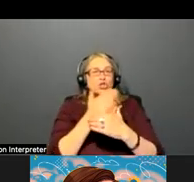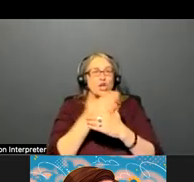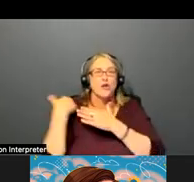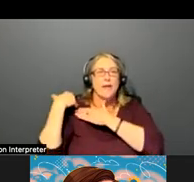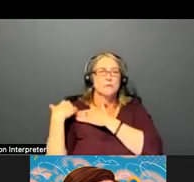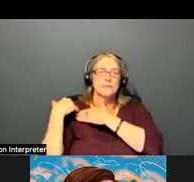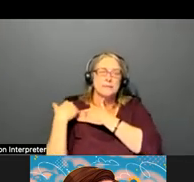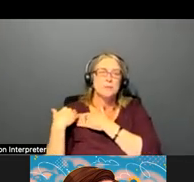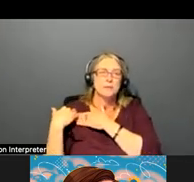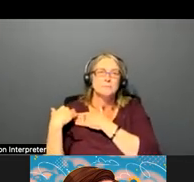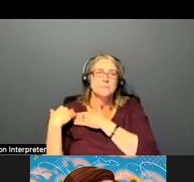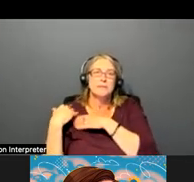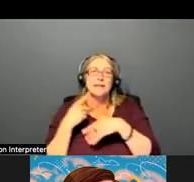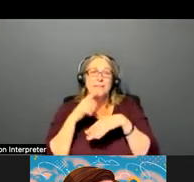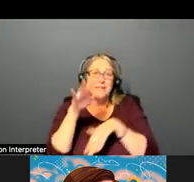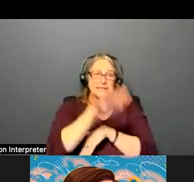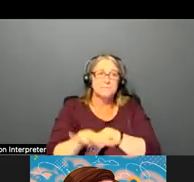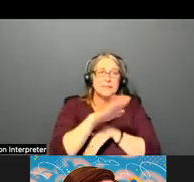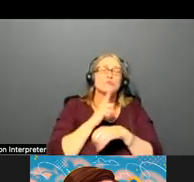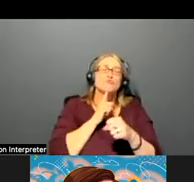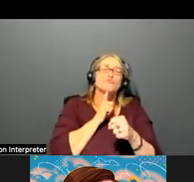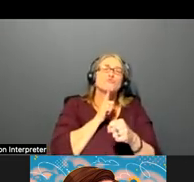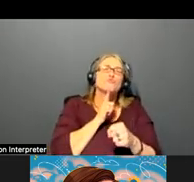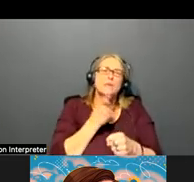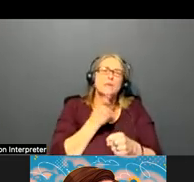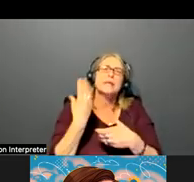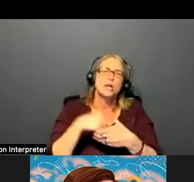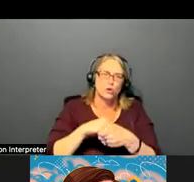is truly inclusive and reflective of everyone.